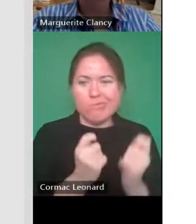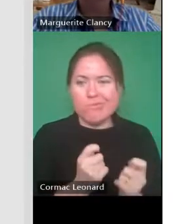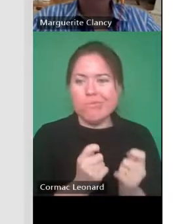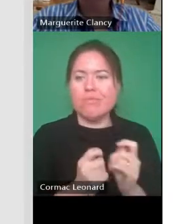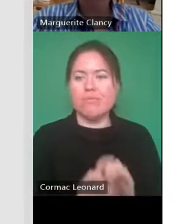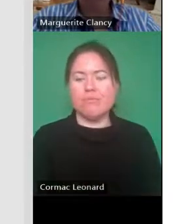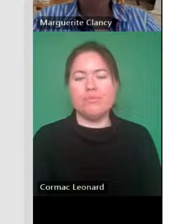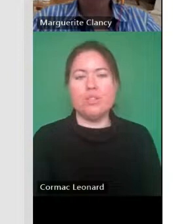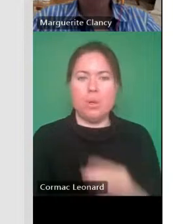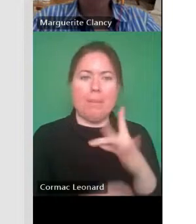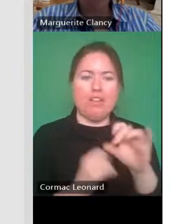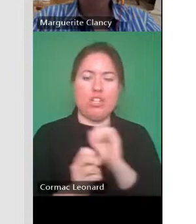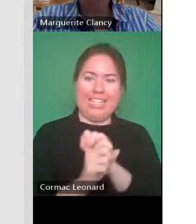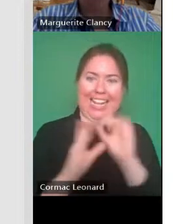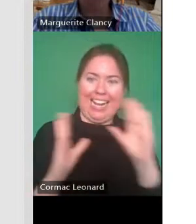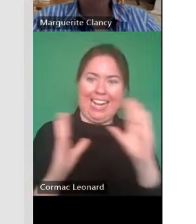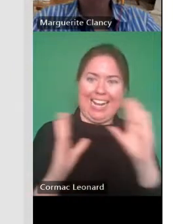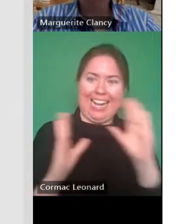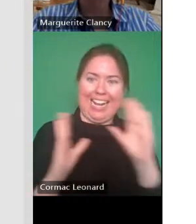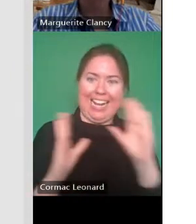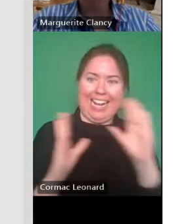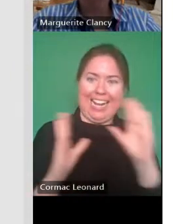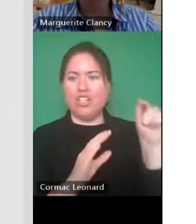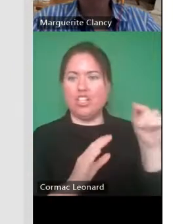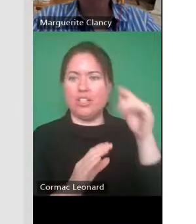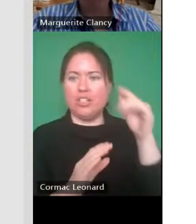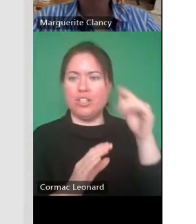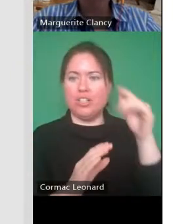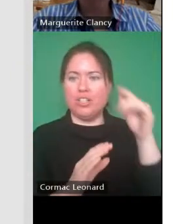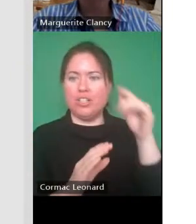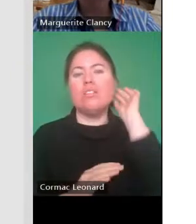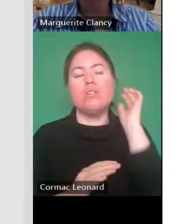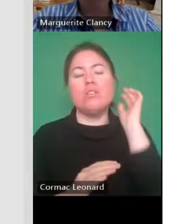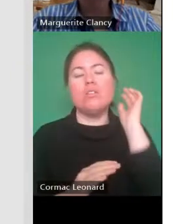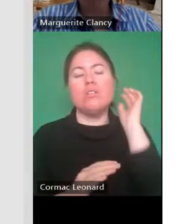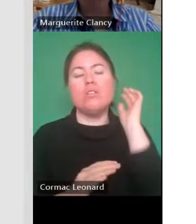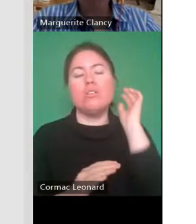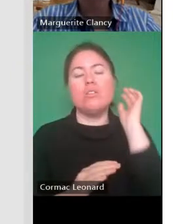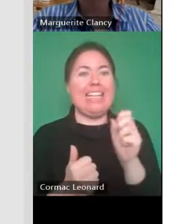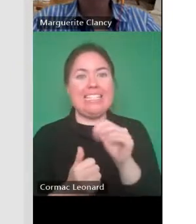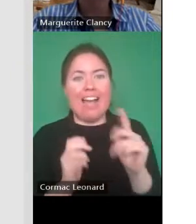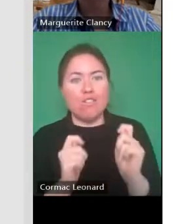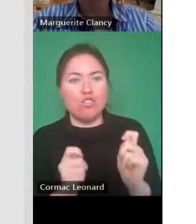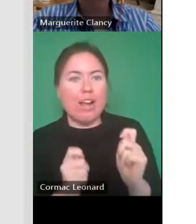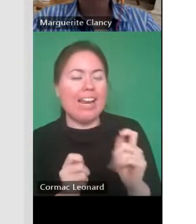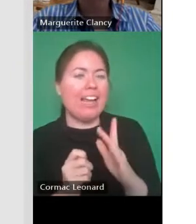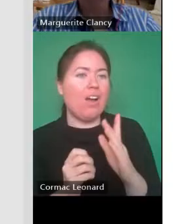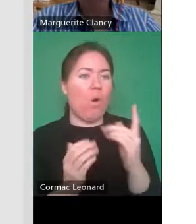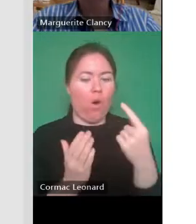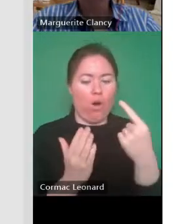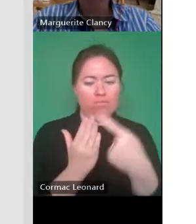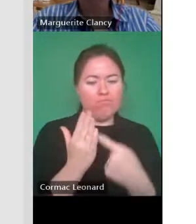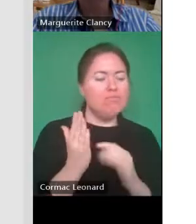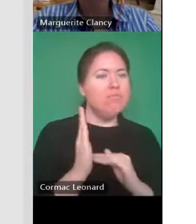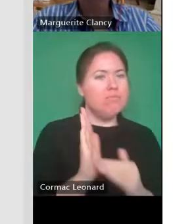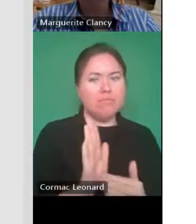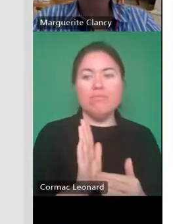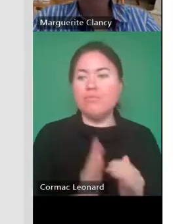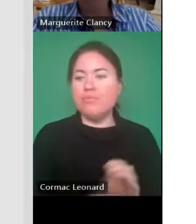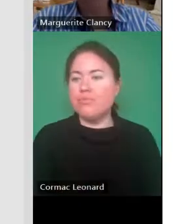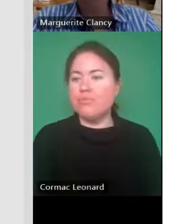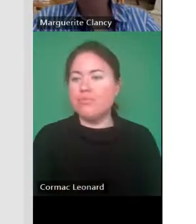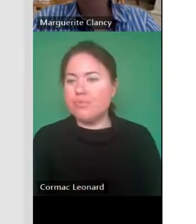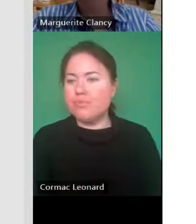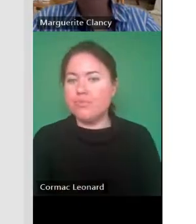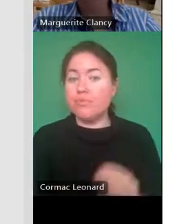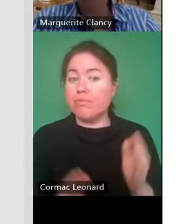that point clear on any internal staffing training or guidance that you issue internally. Have we covered